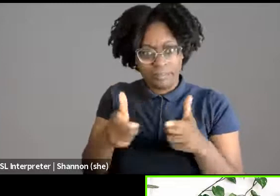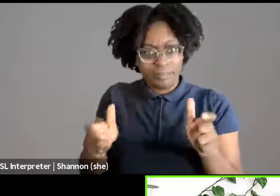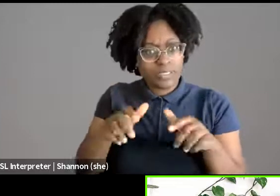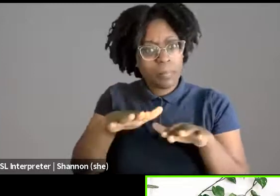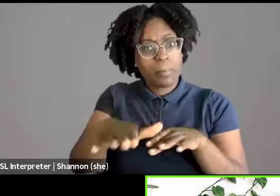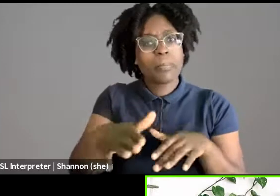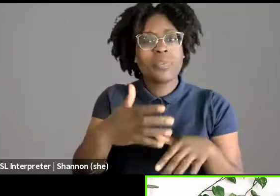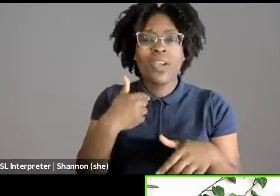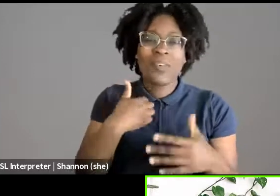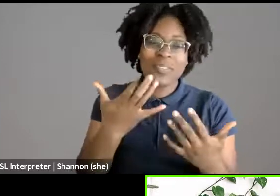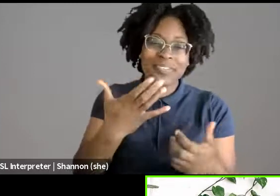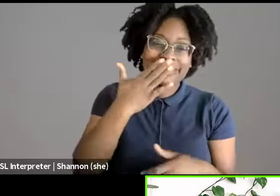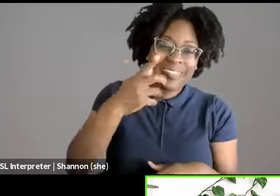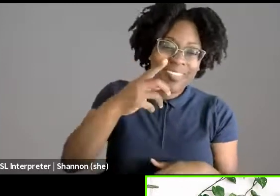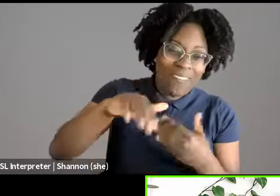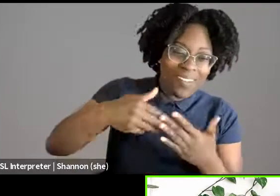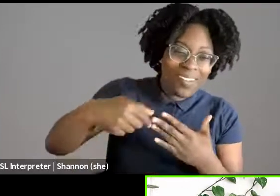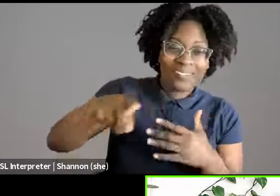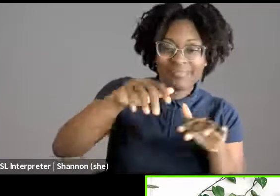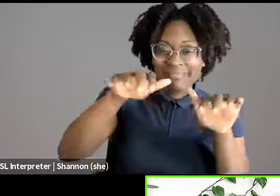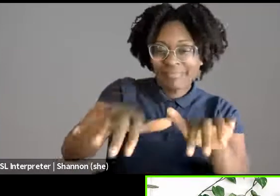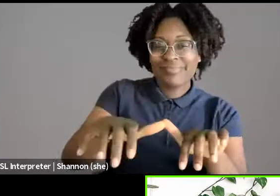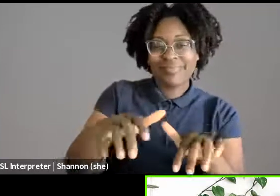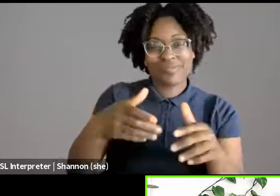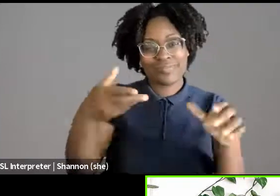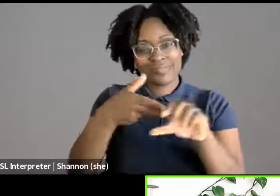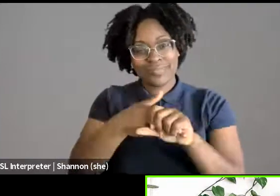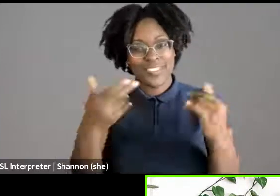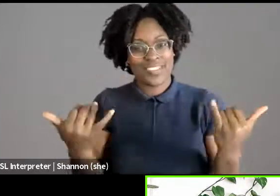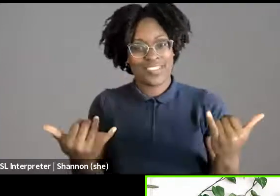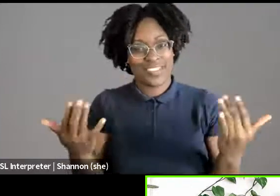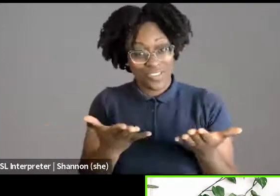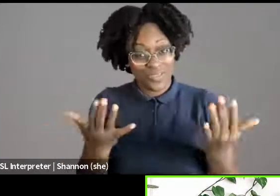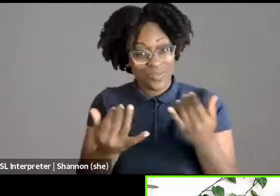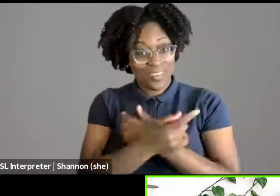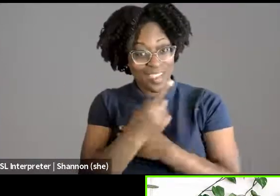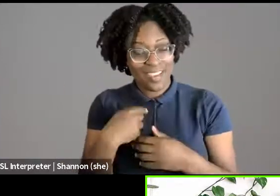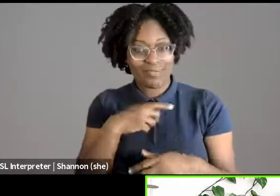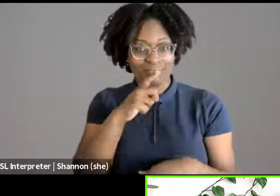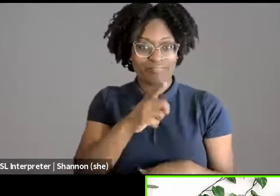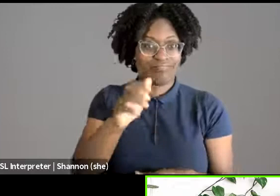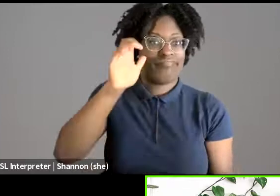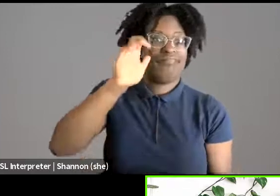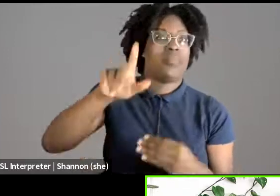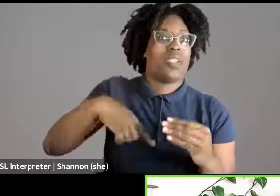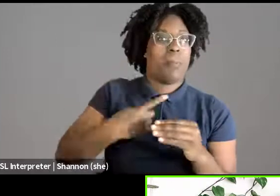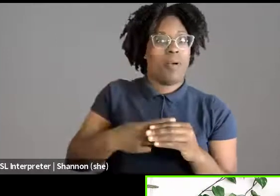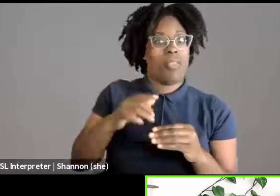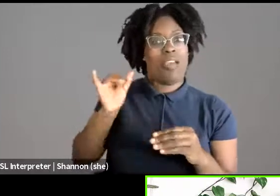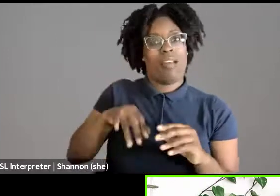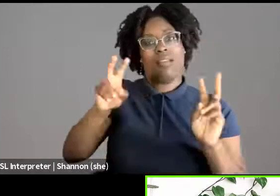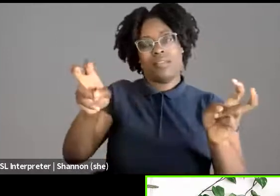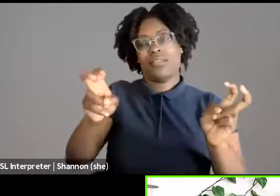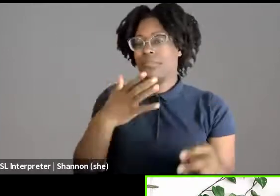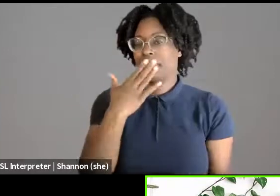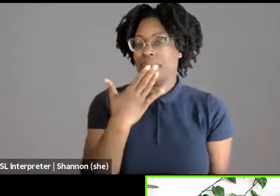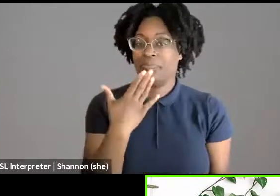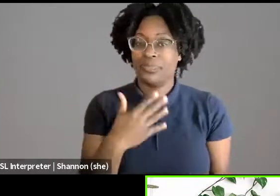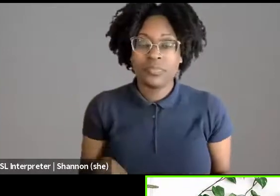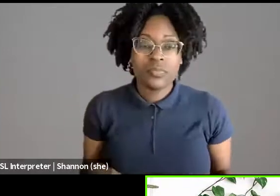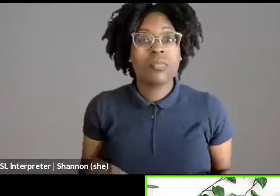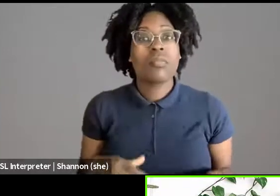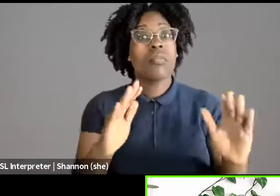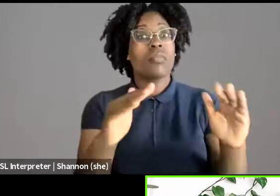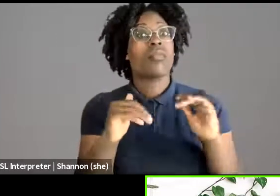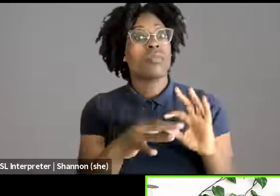yourself. So that's a huge thing already. I think in terms of connecting directly with my project, we are always looking for partnerships